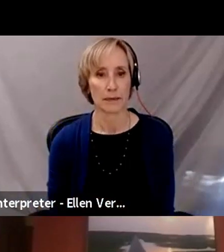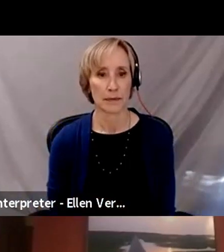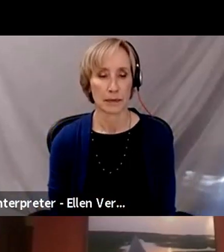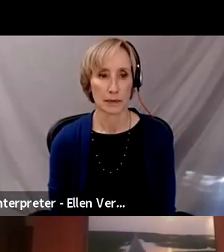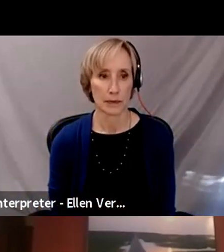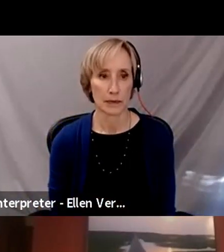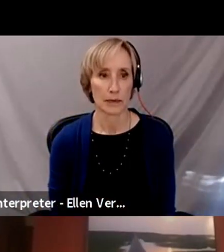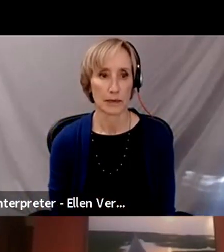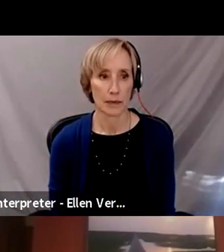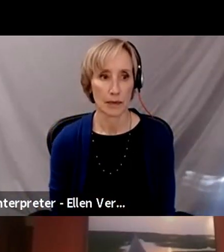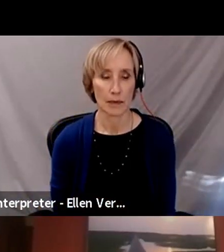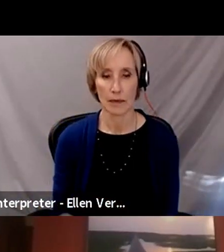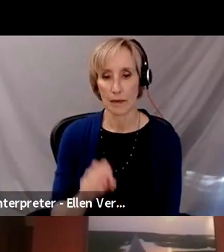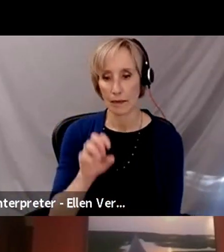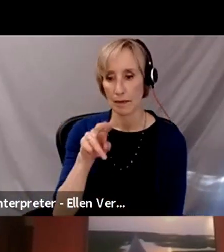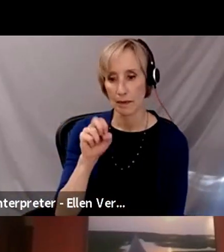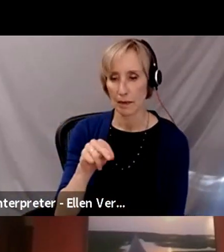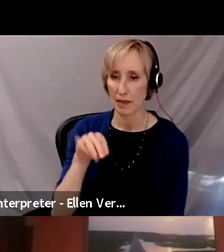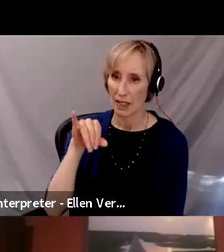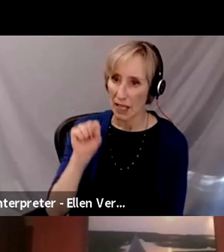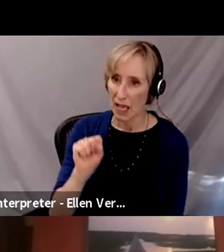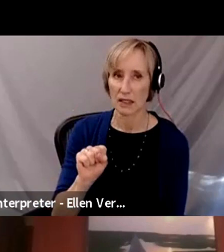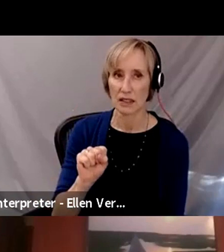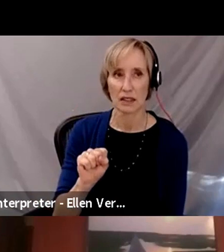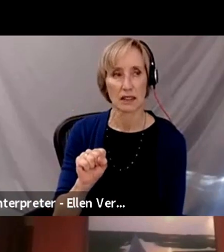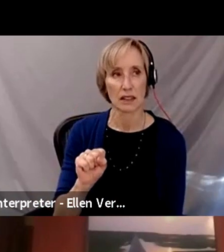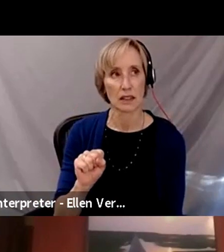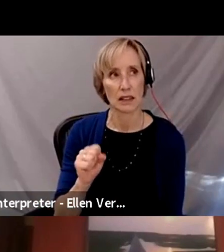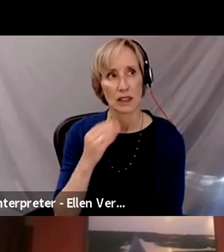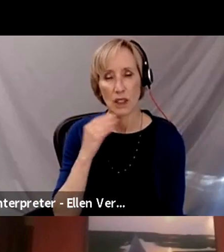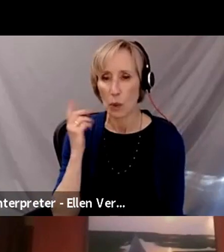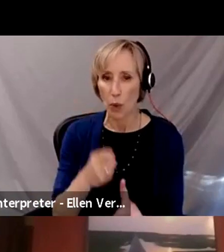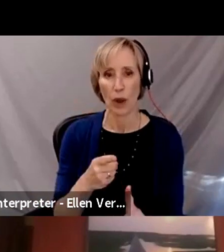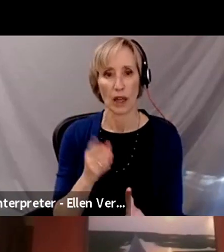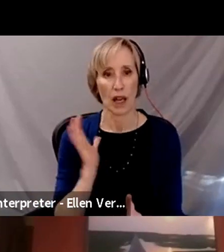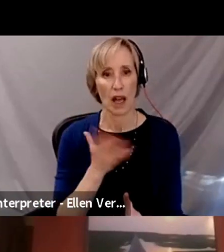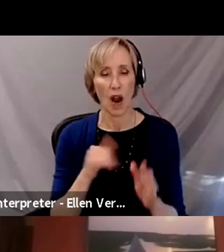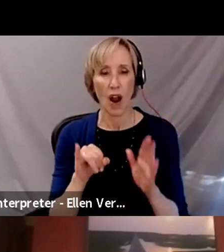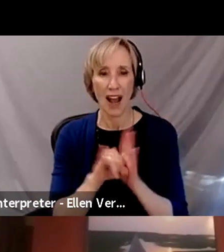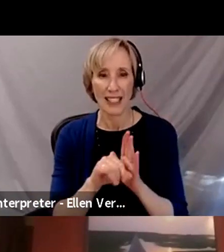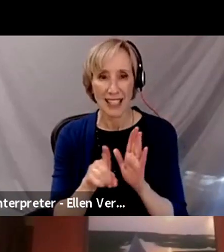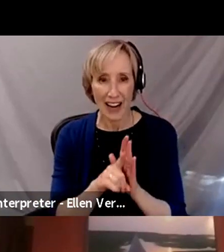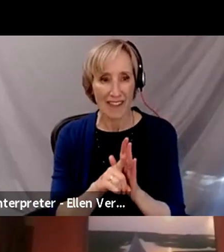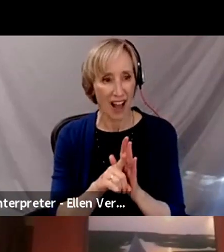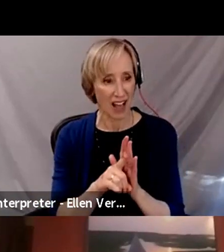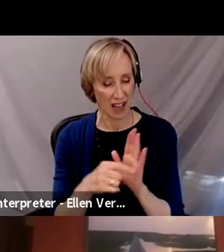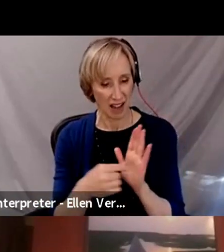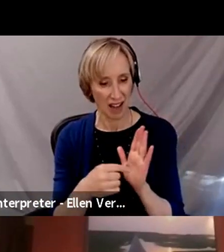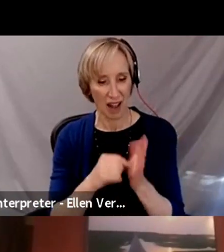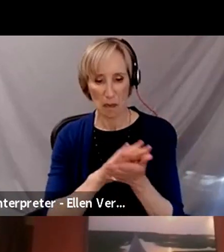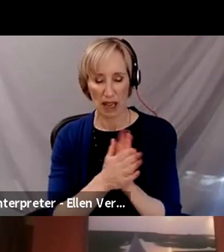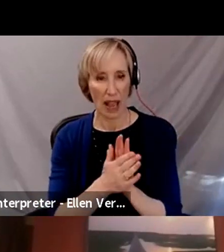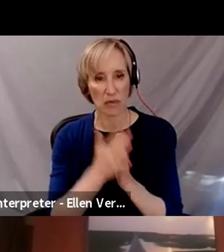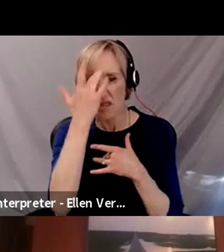Yeah, absolutely. That's a really good point about the fact that, our identities have been pathologized